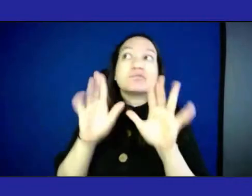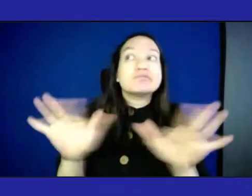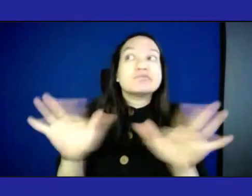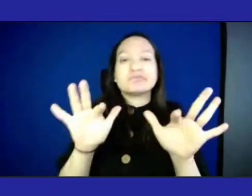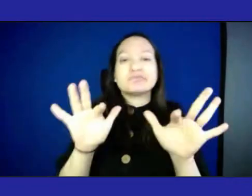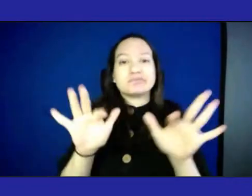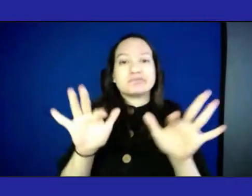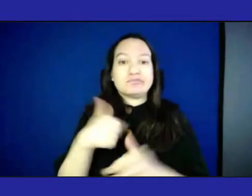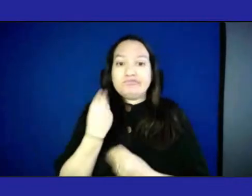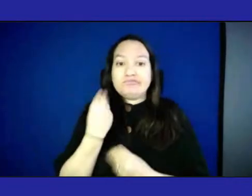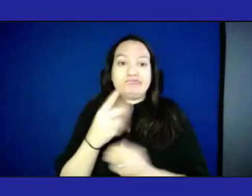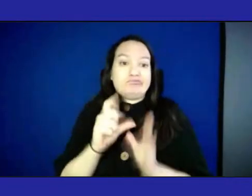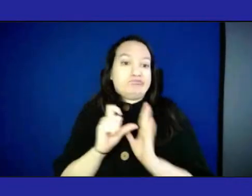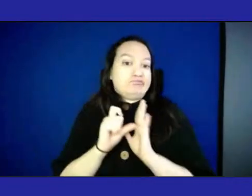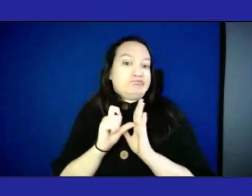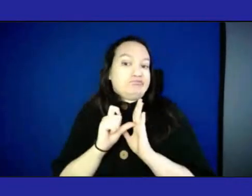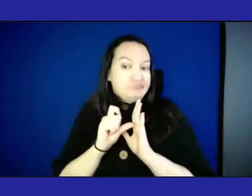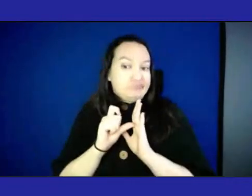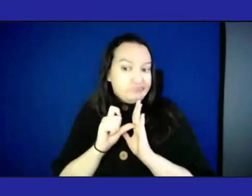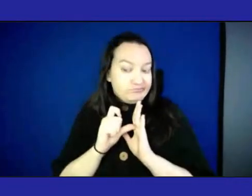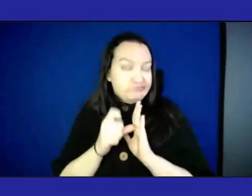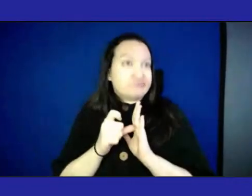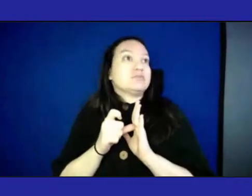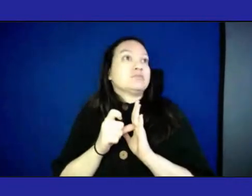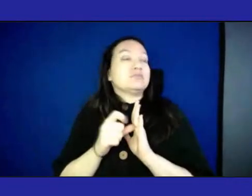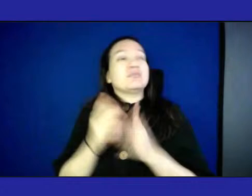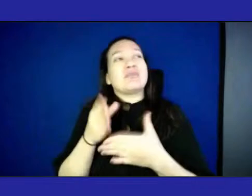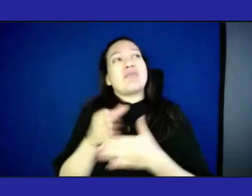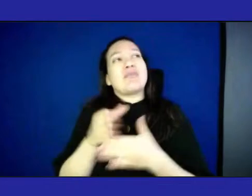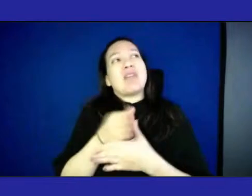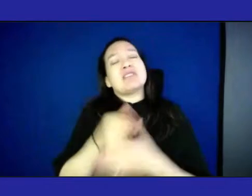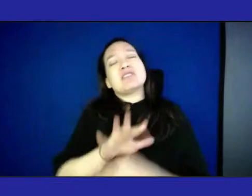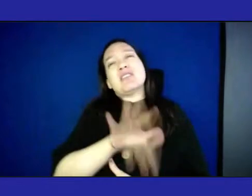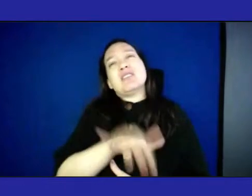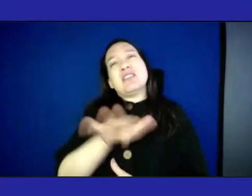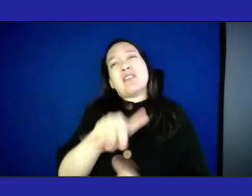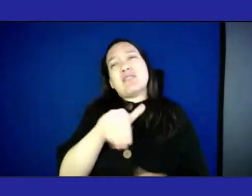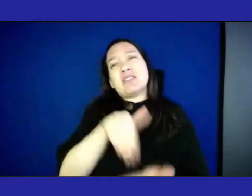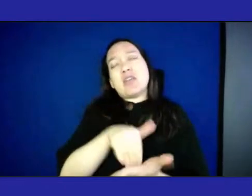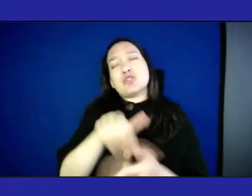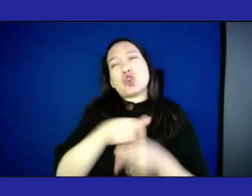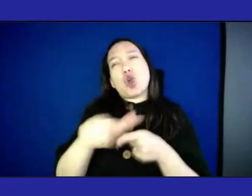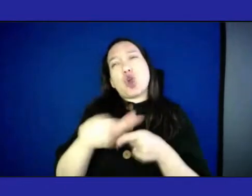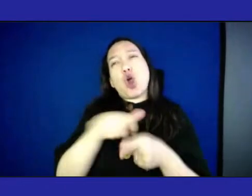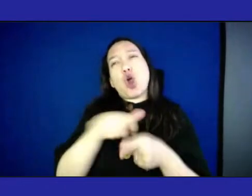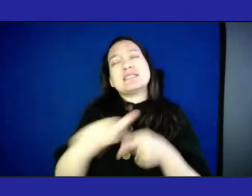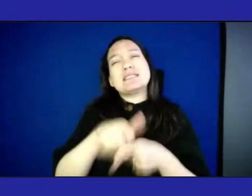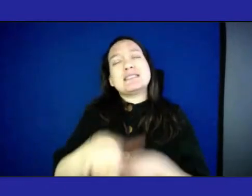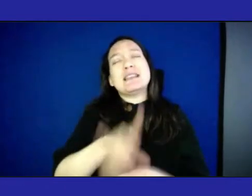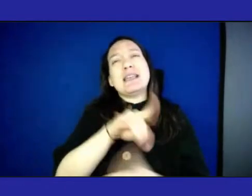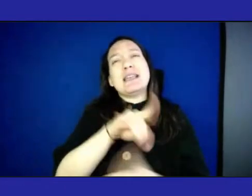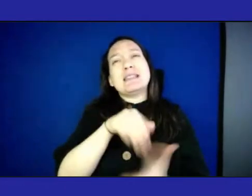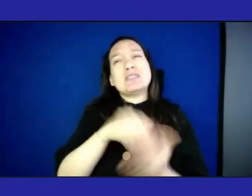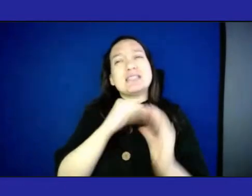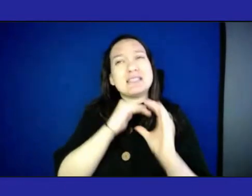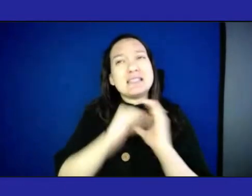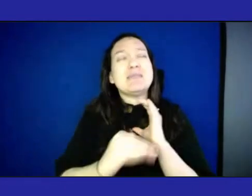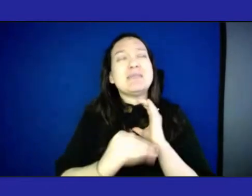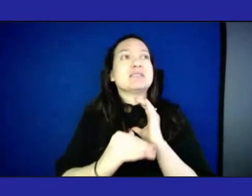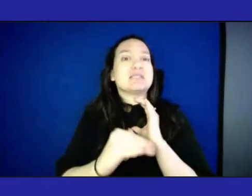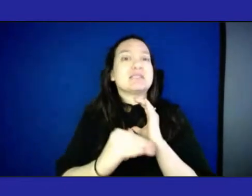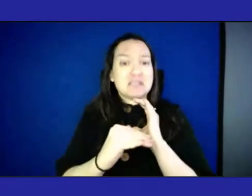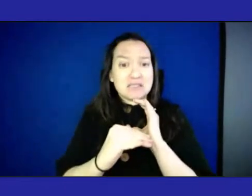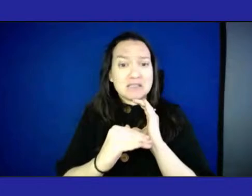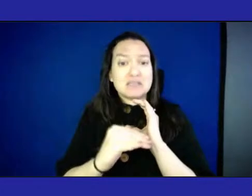want to kind of highlight that they get an average of over 55,000 calls and 8,000 emails, and then